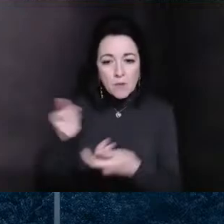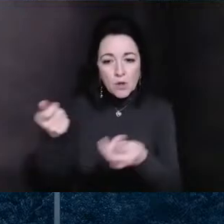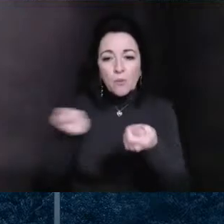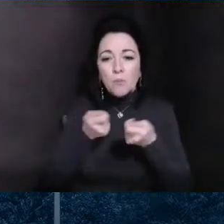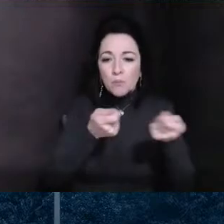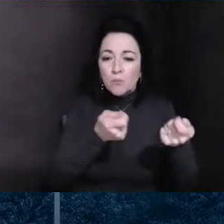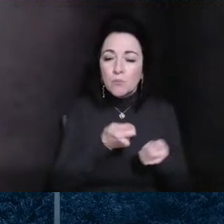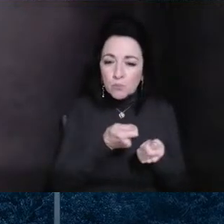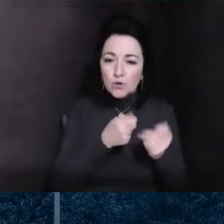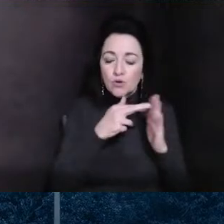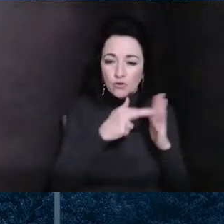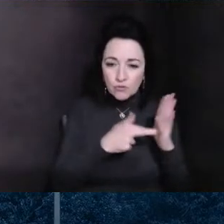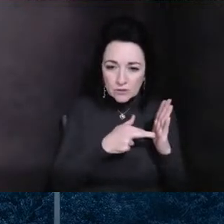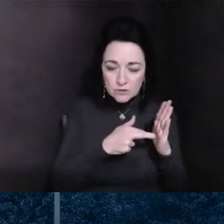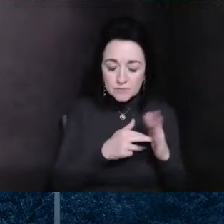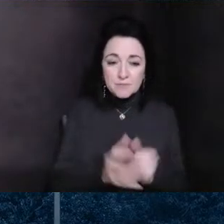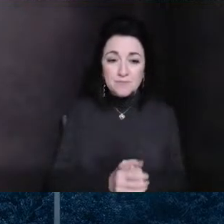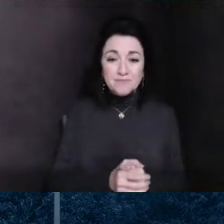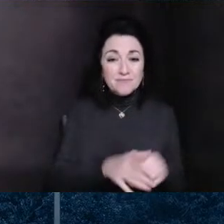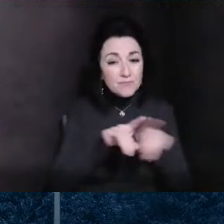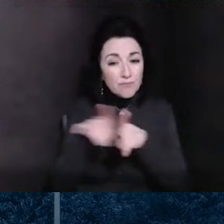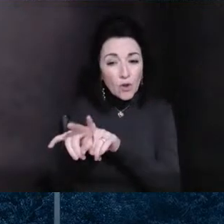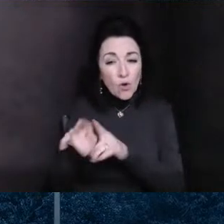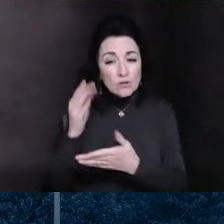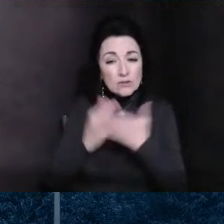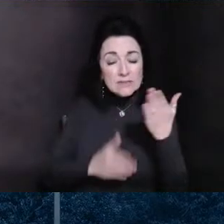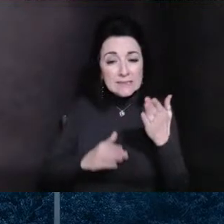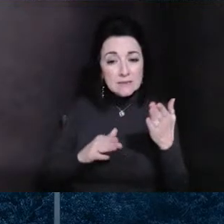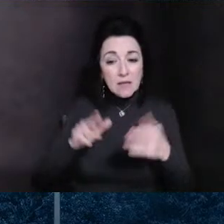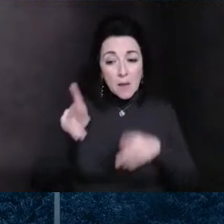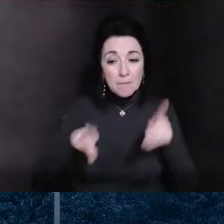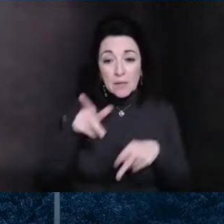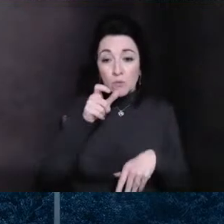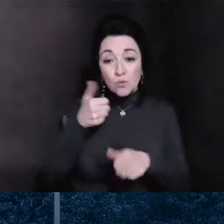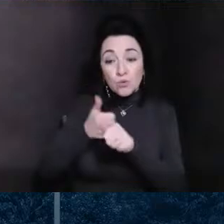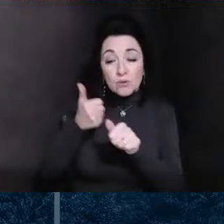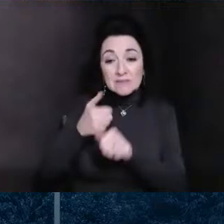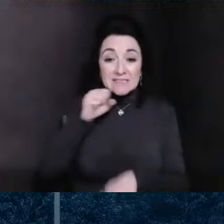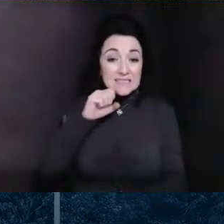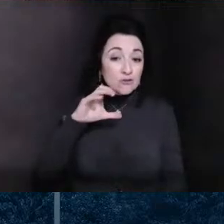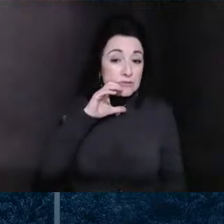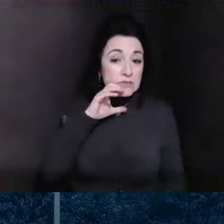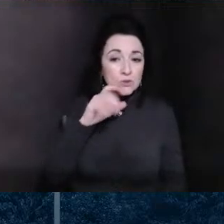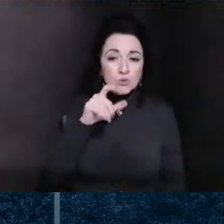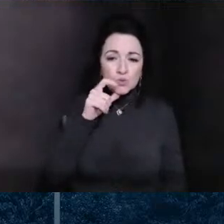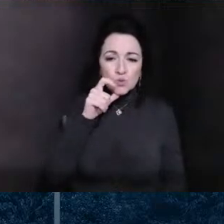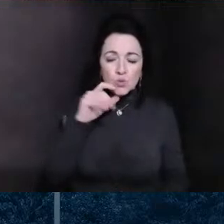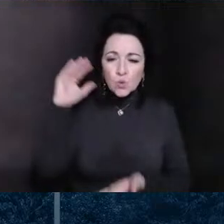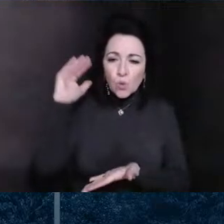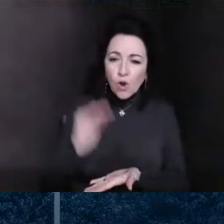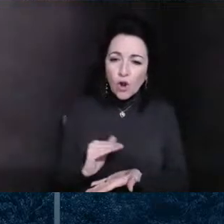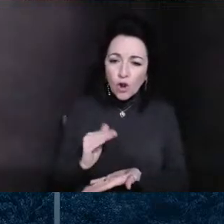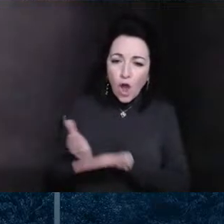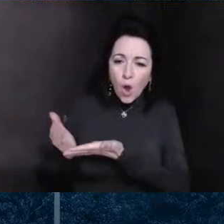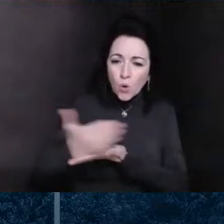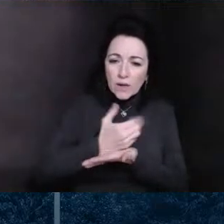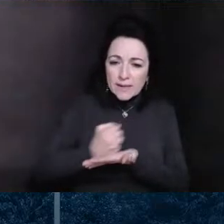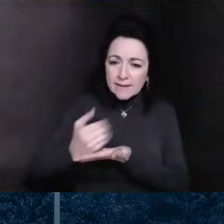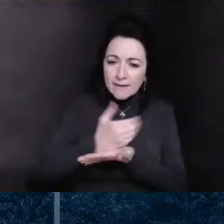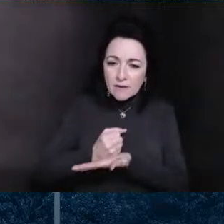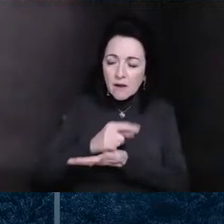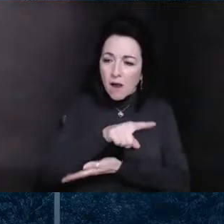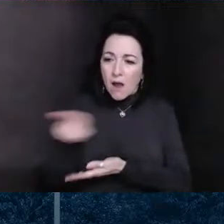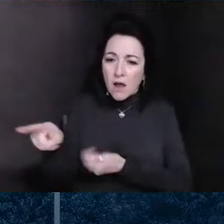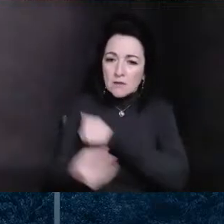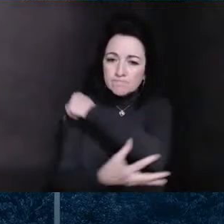low-income senior residential settings, housing settings, so that we can expand